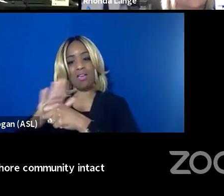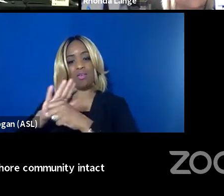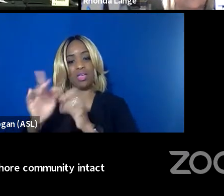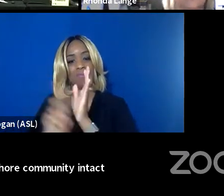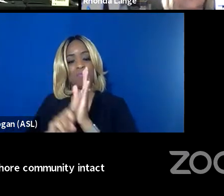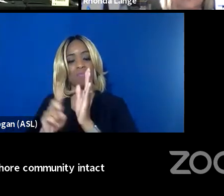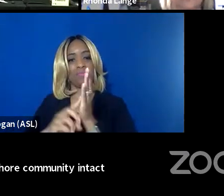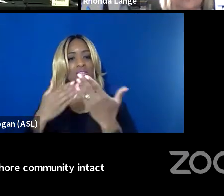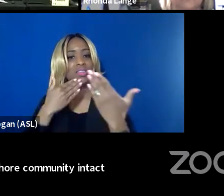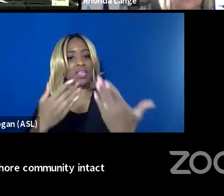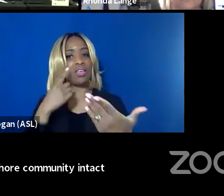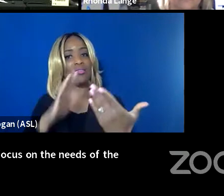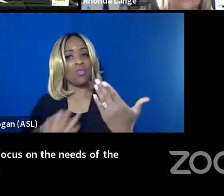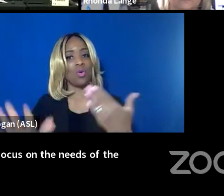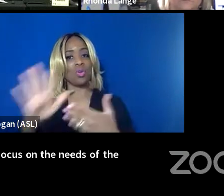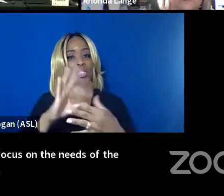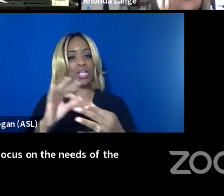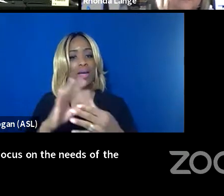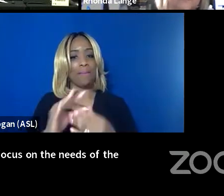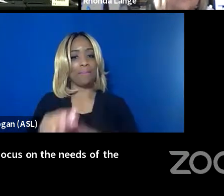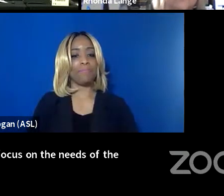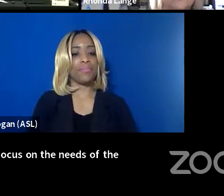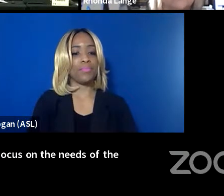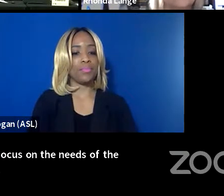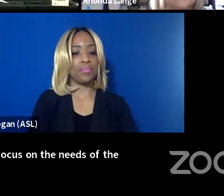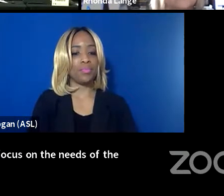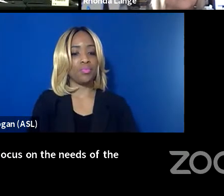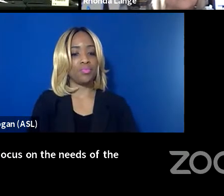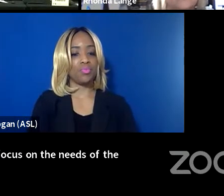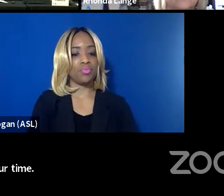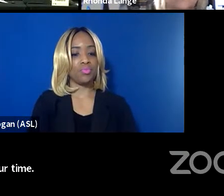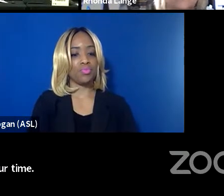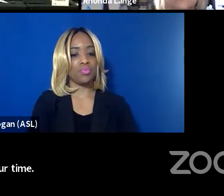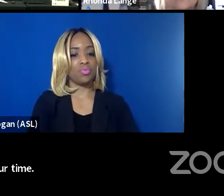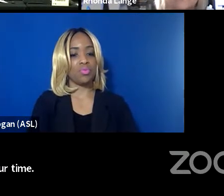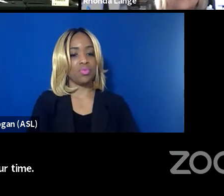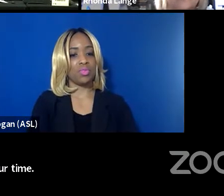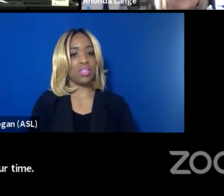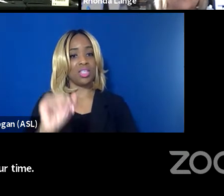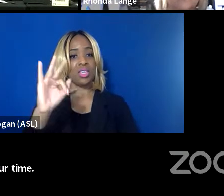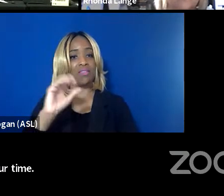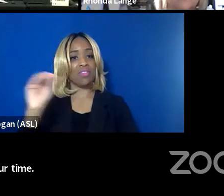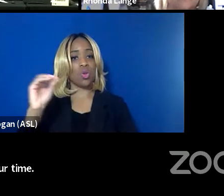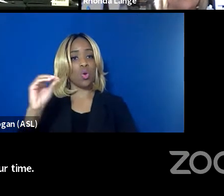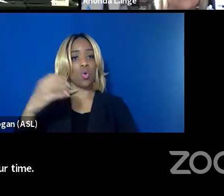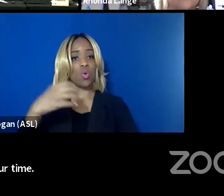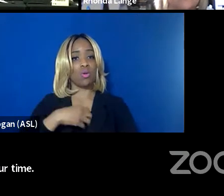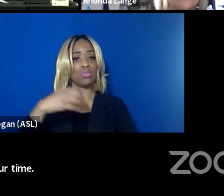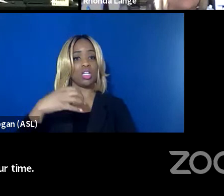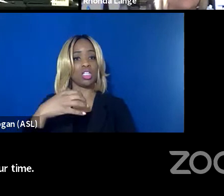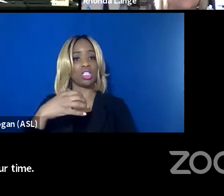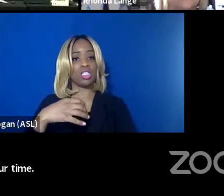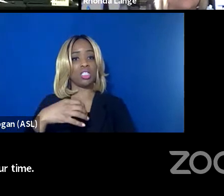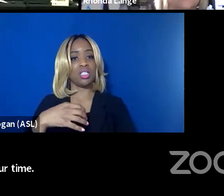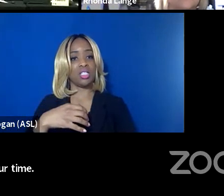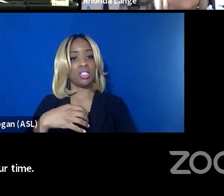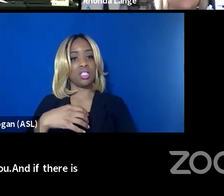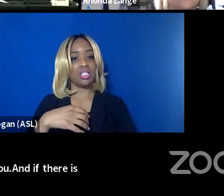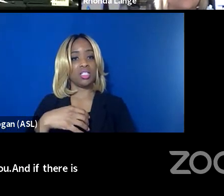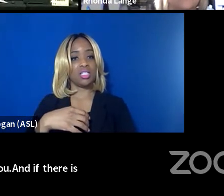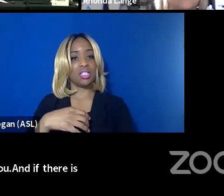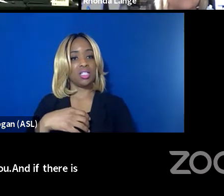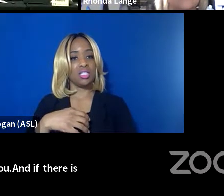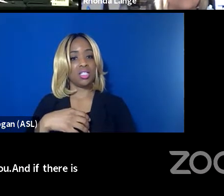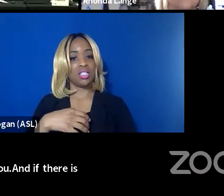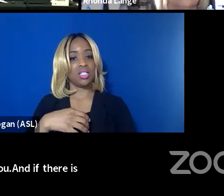your time. Thank you. And if there is no objection, at this time, I would